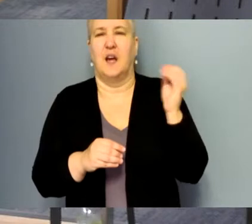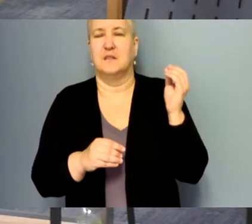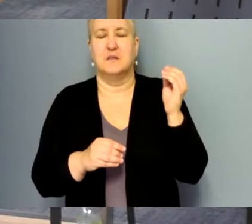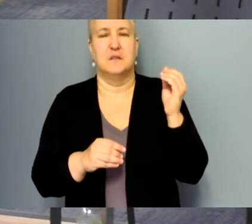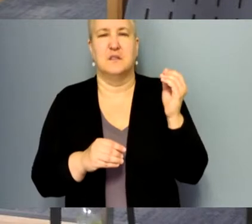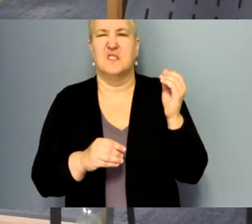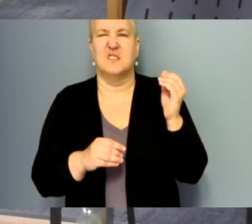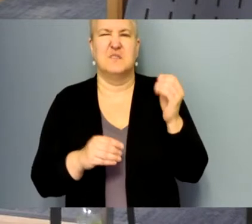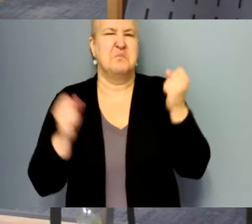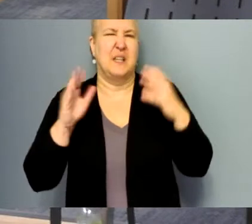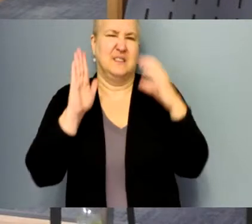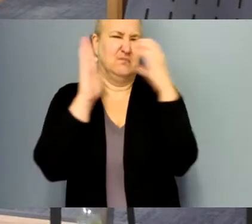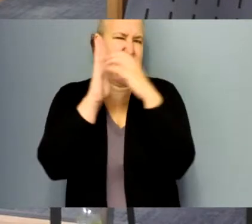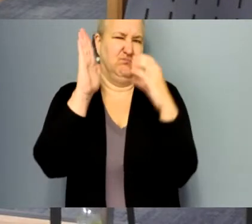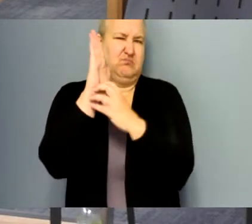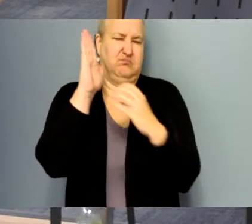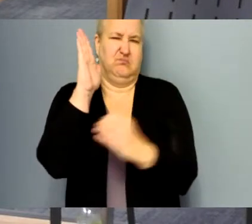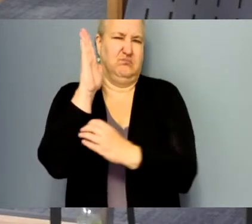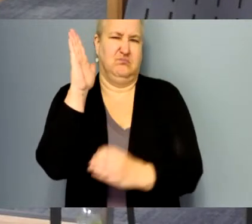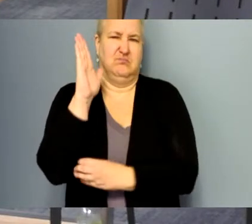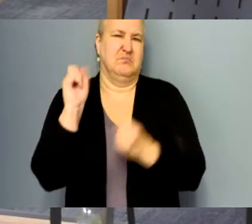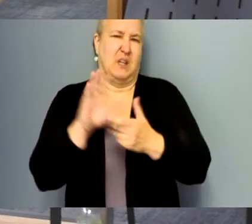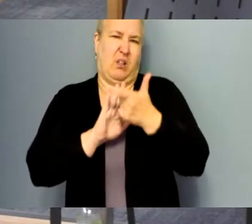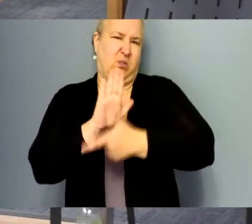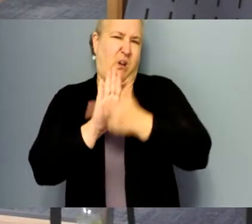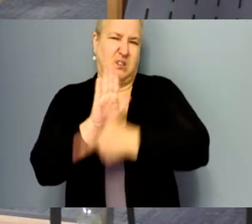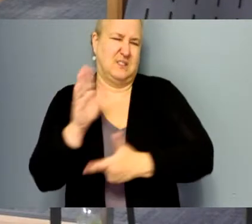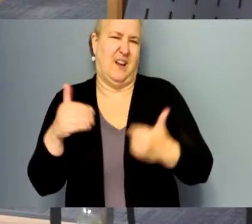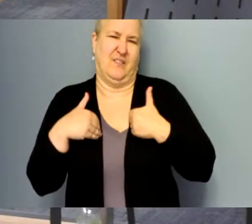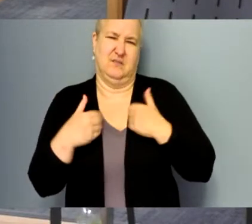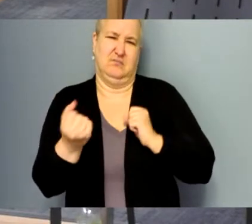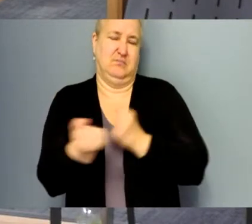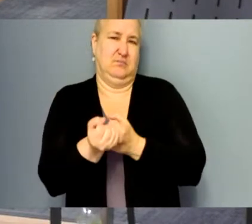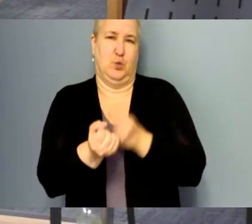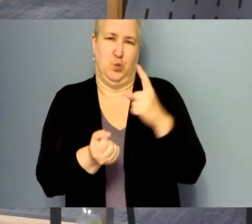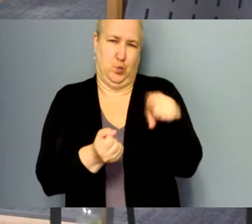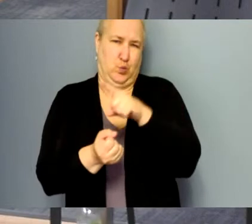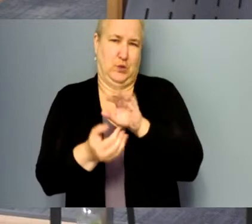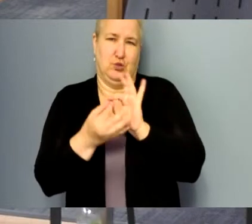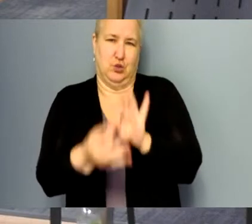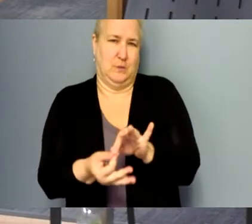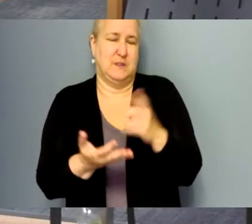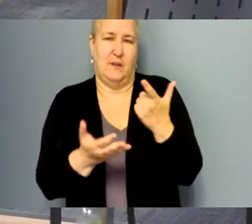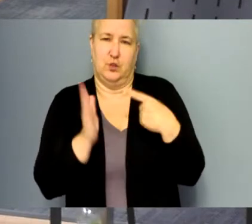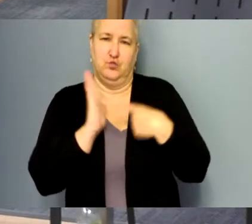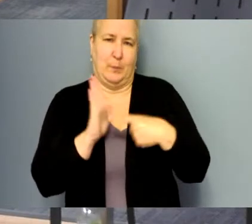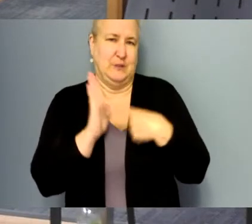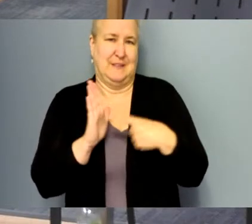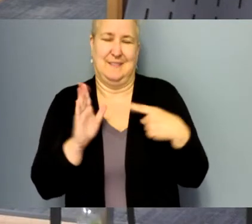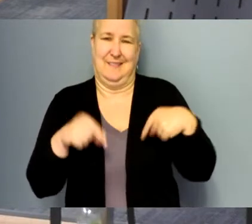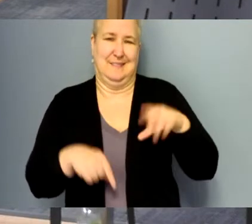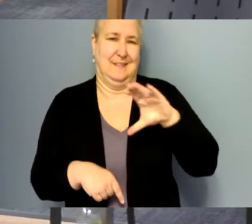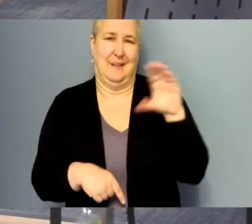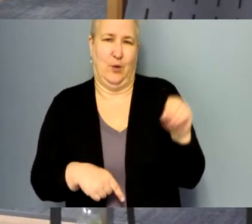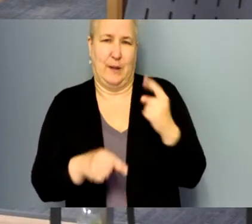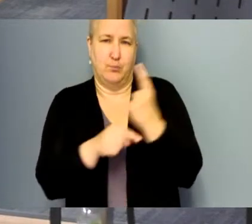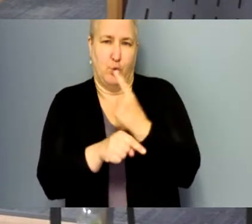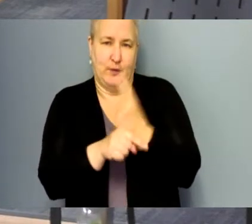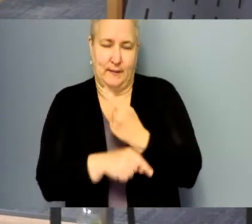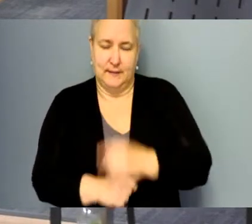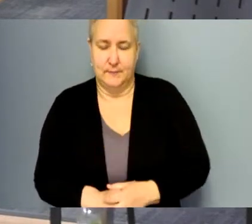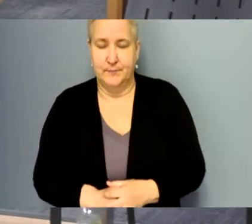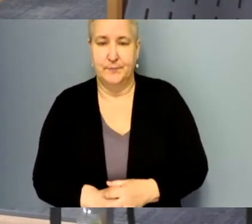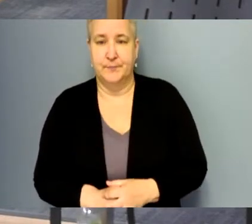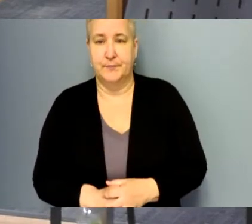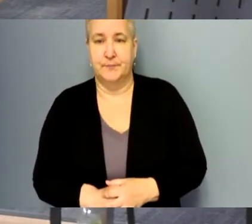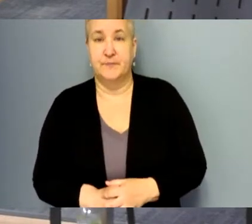and there's a lot of sections, there's a lot of laws in the books that support you in terms of, representing this county appropriately.